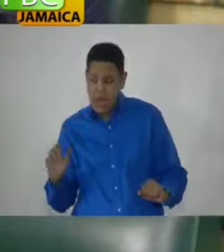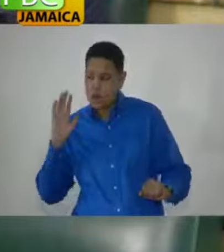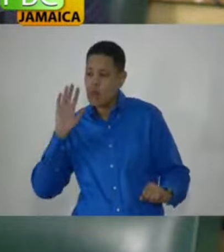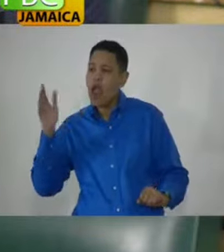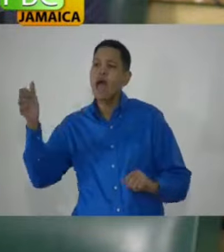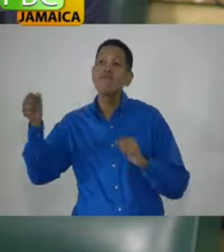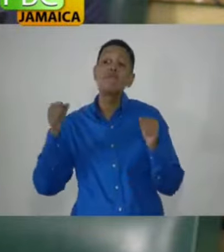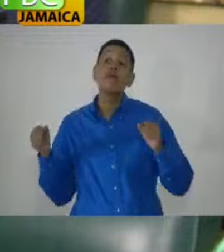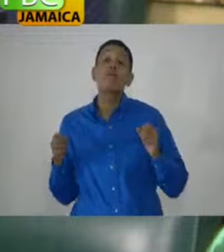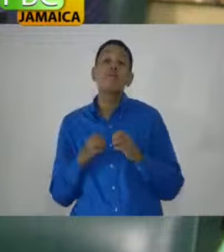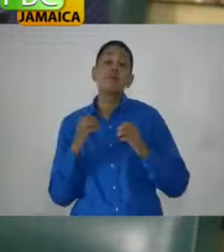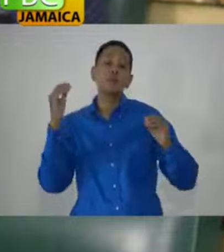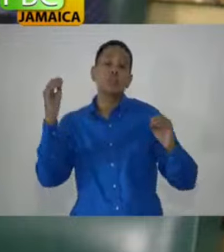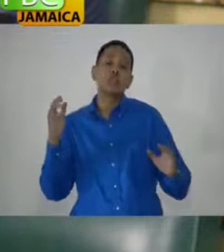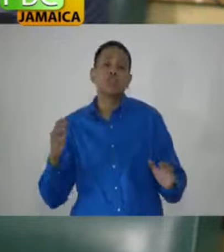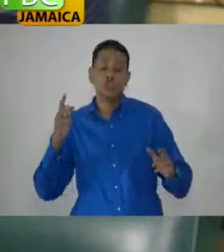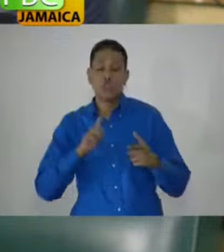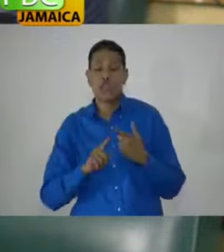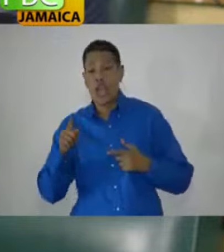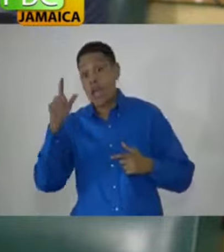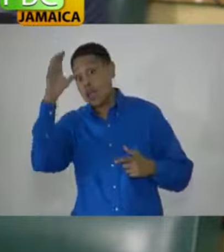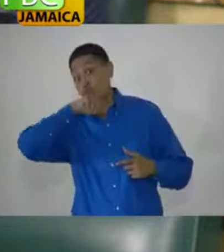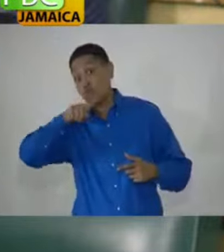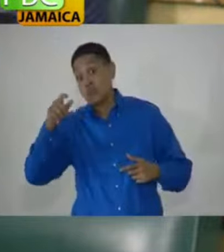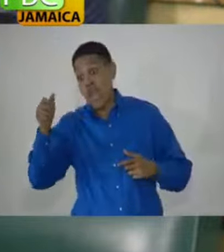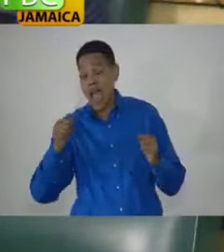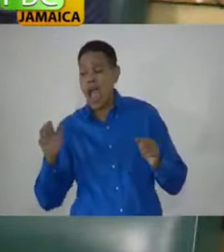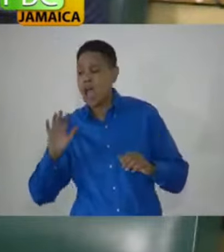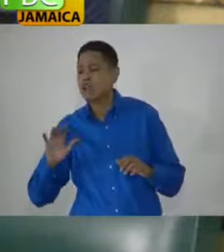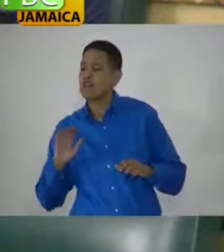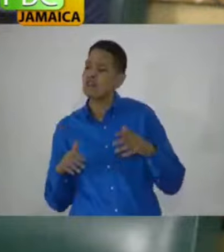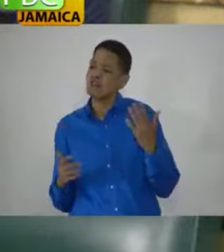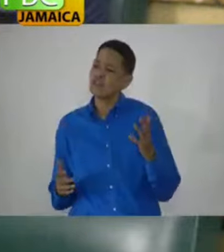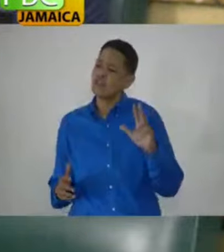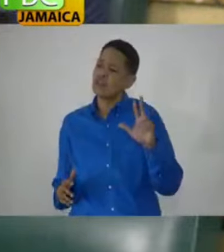hire more teachers, and I assume you hire about